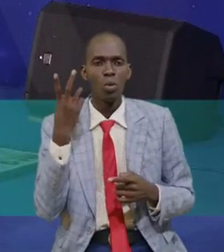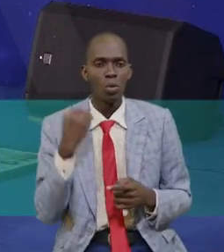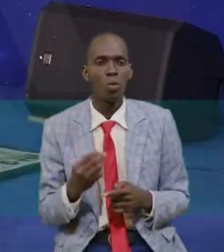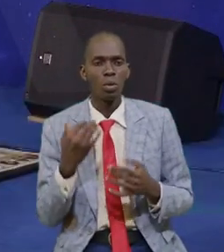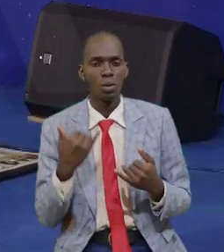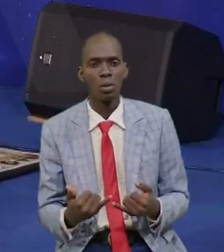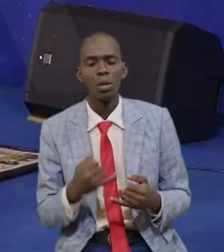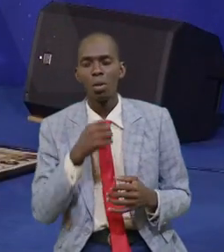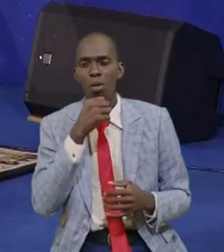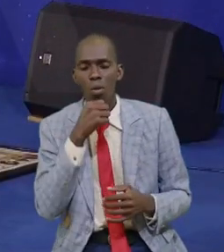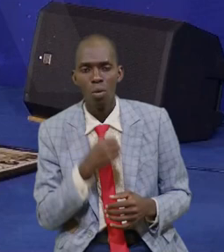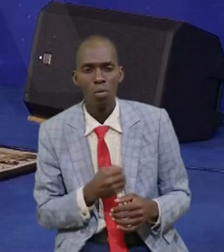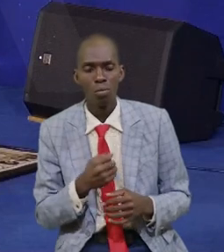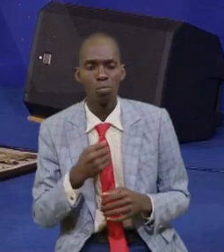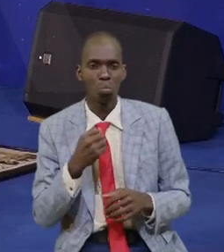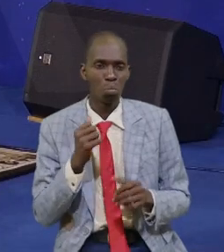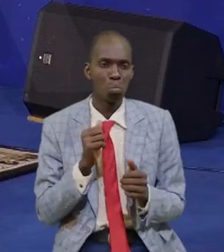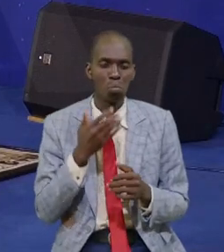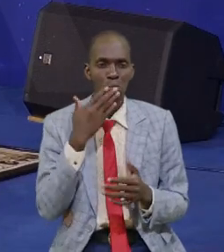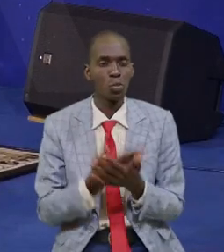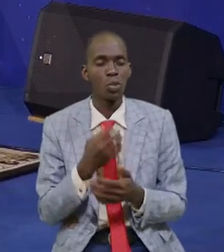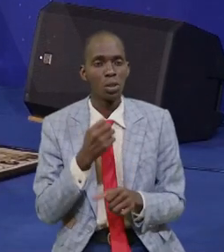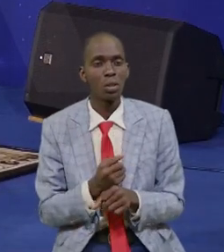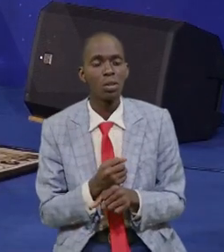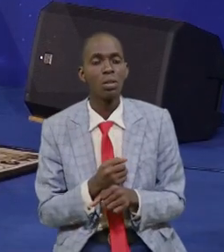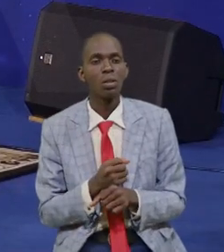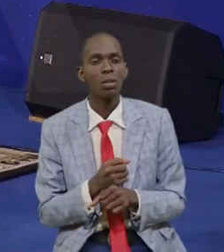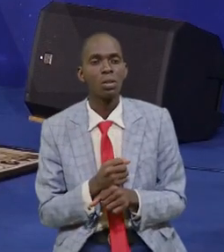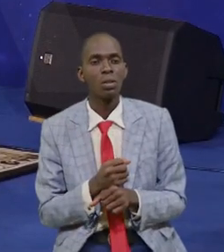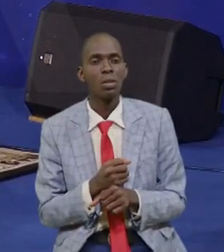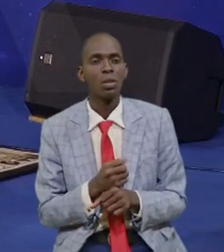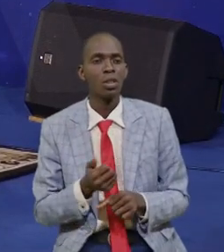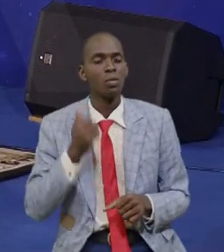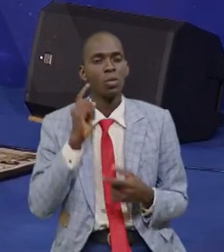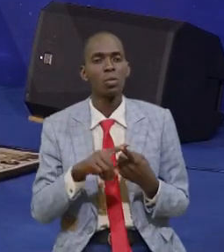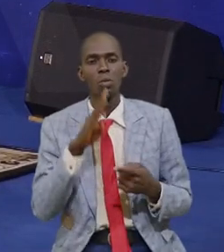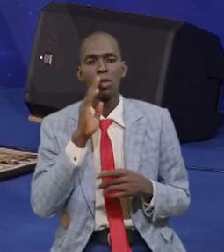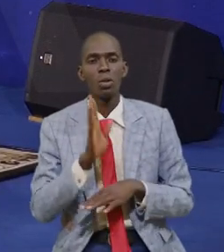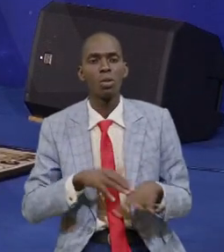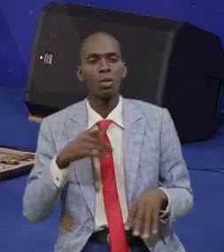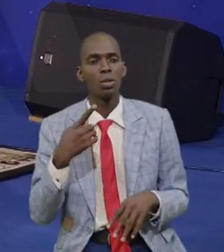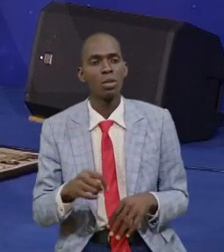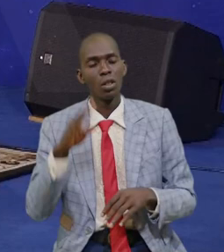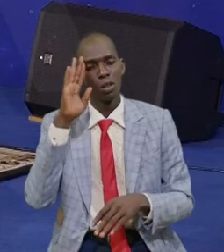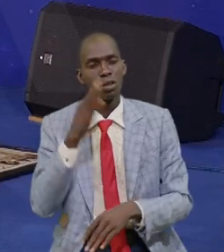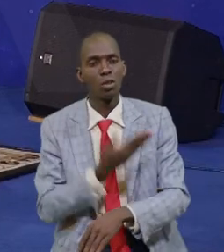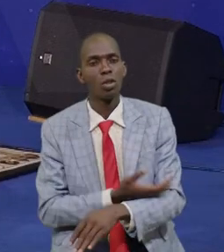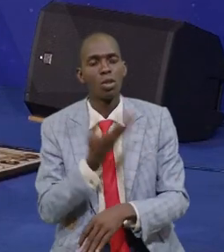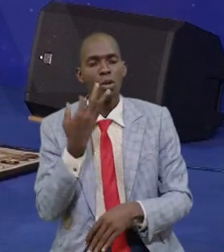years, refused to be called the son of Pharaoh's daughter.